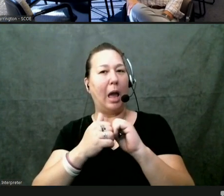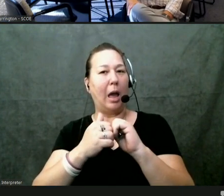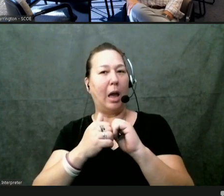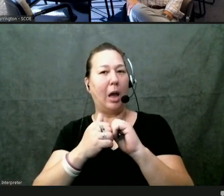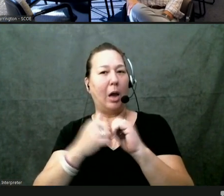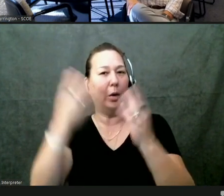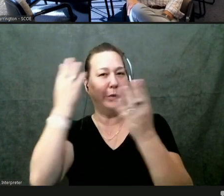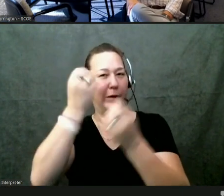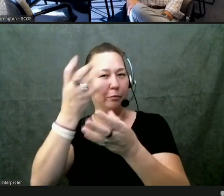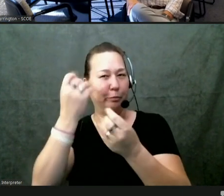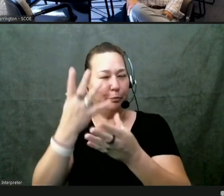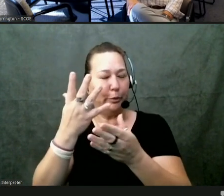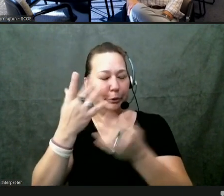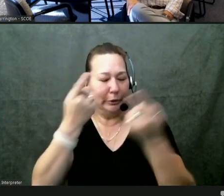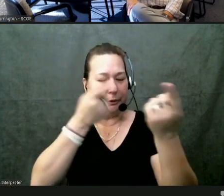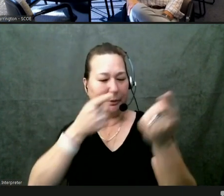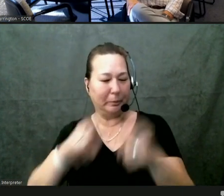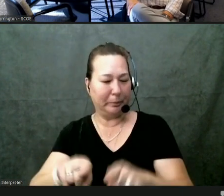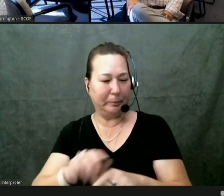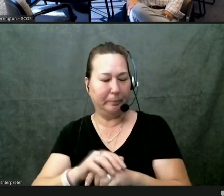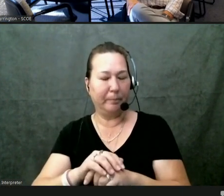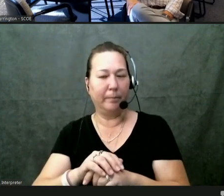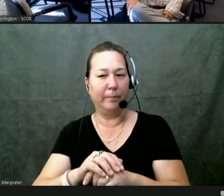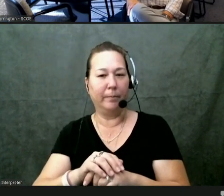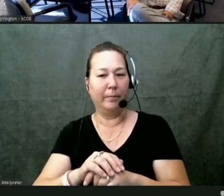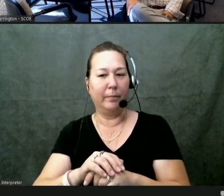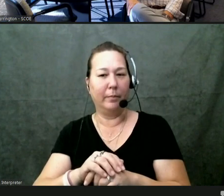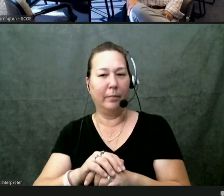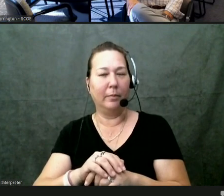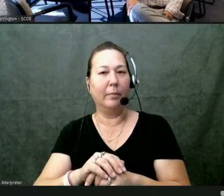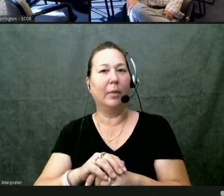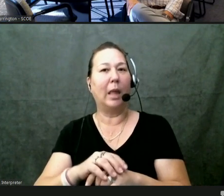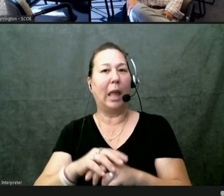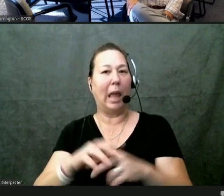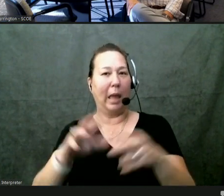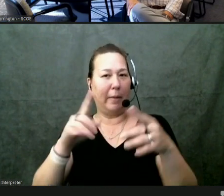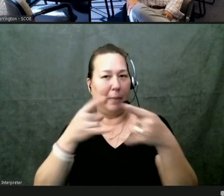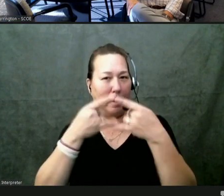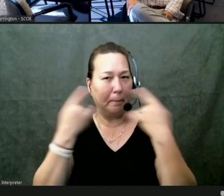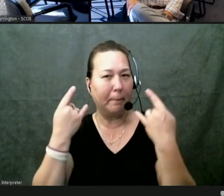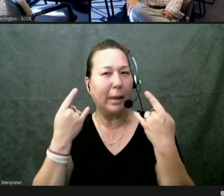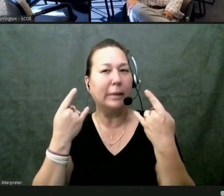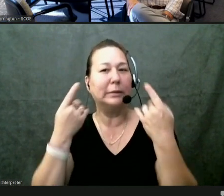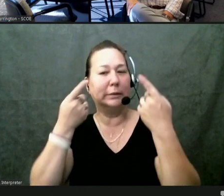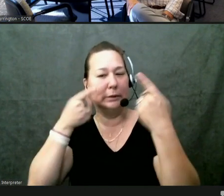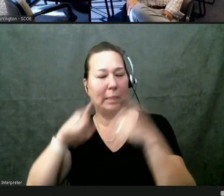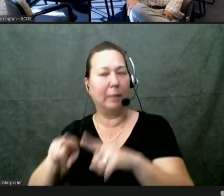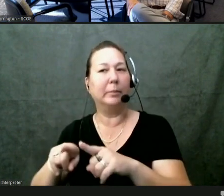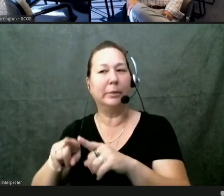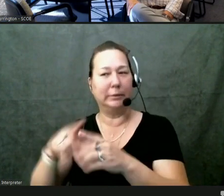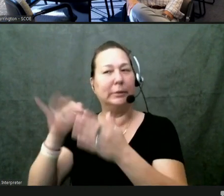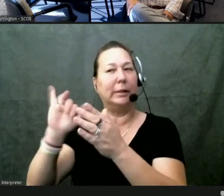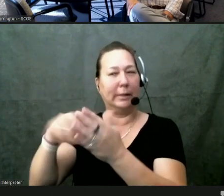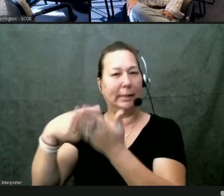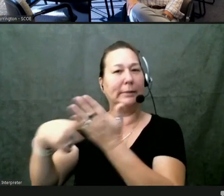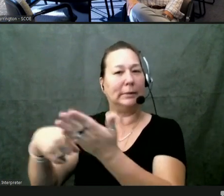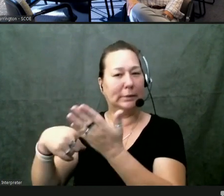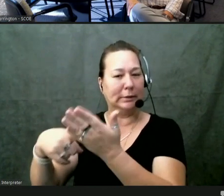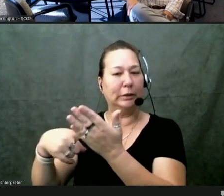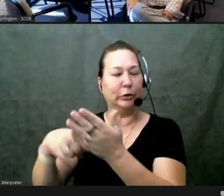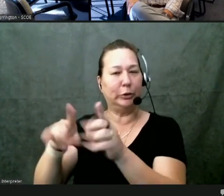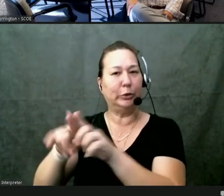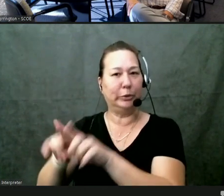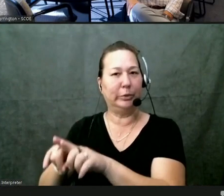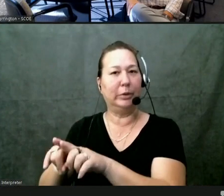and how the whole issue of wearing masks has been a subject of discussion, particularly among